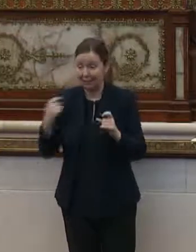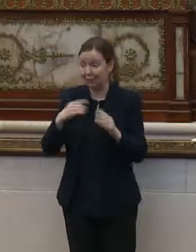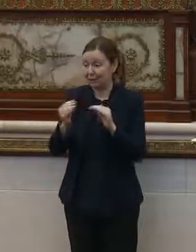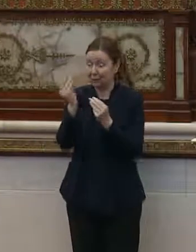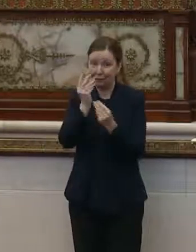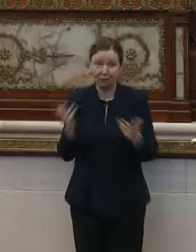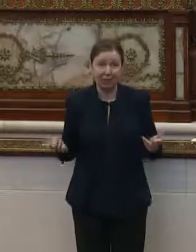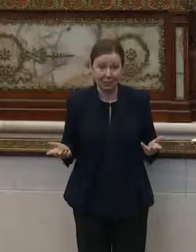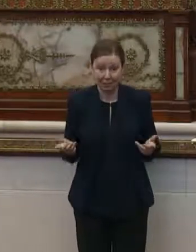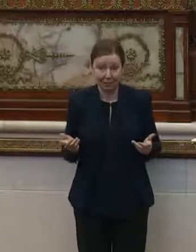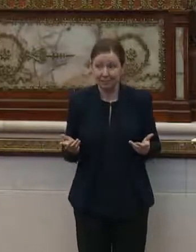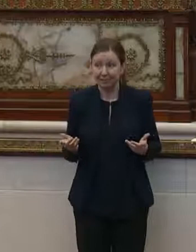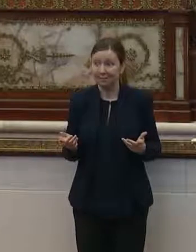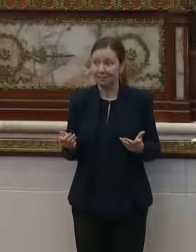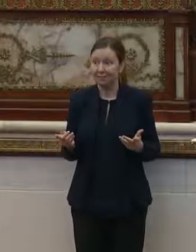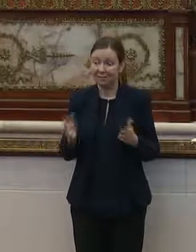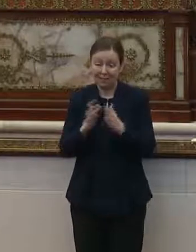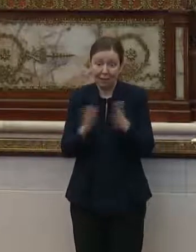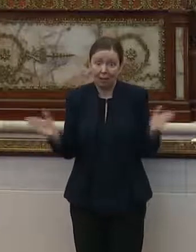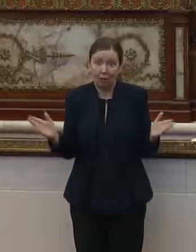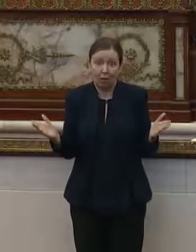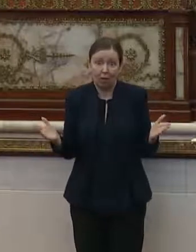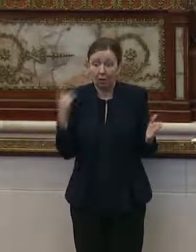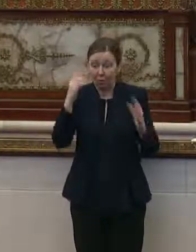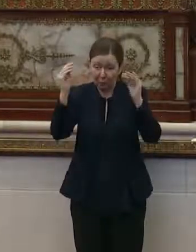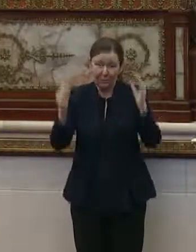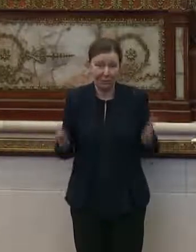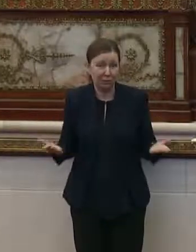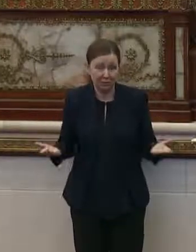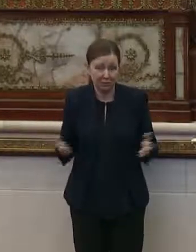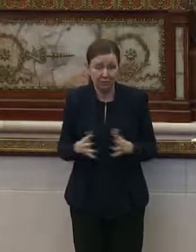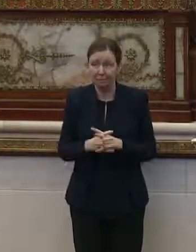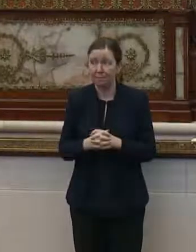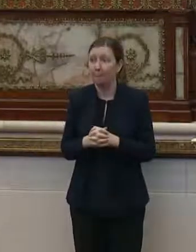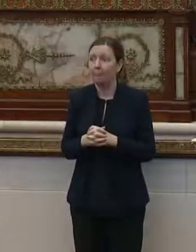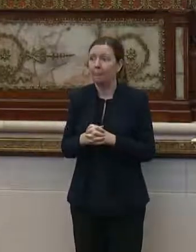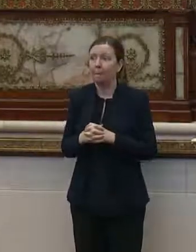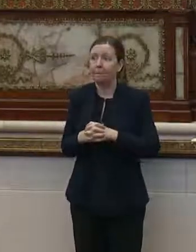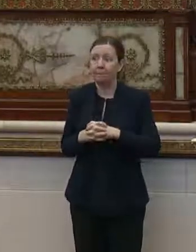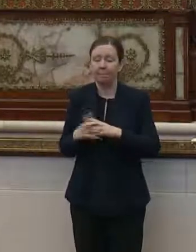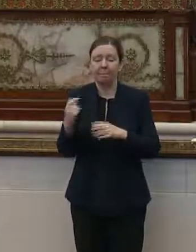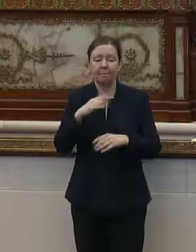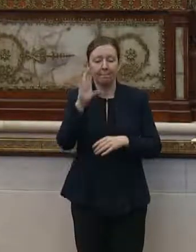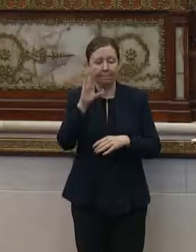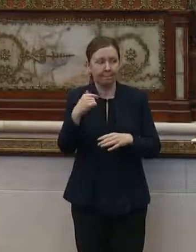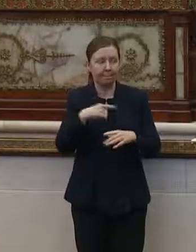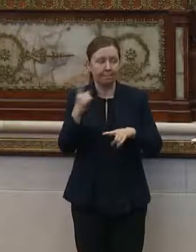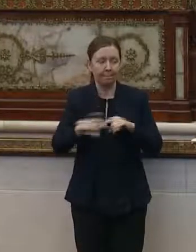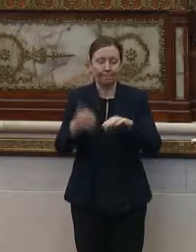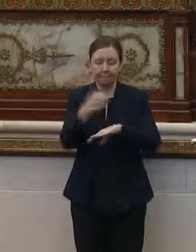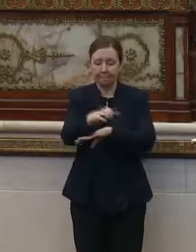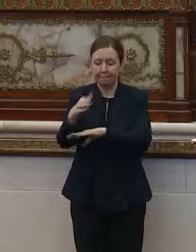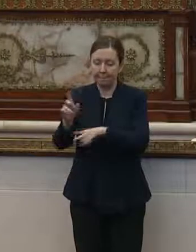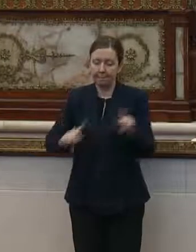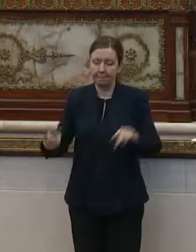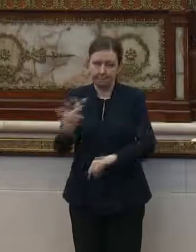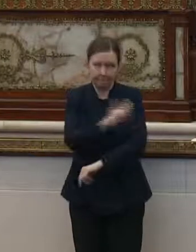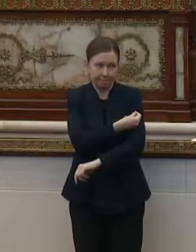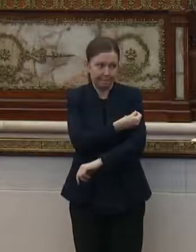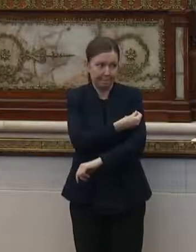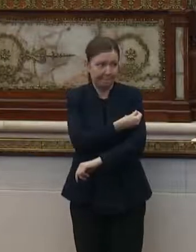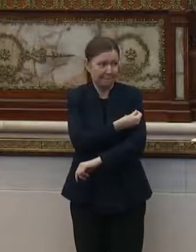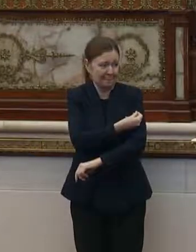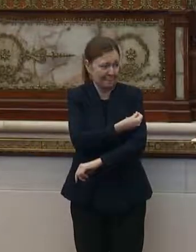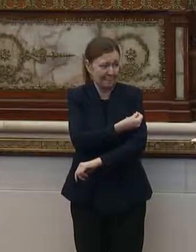more specifically in general or specifically for teachers. So we know we can't force people to take vaccination,